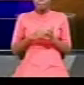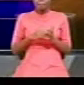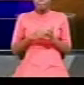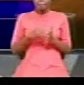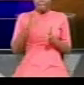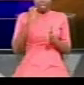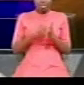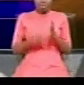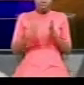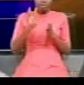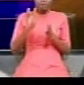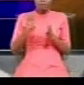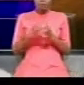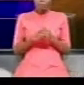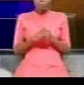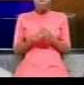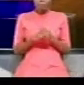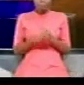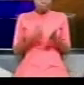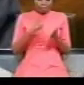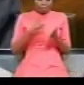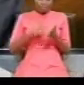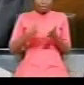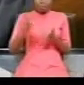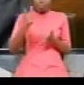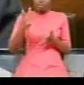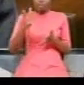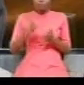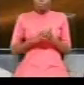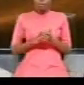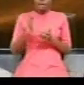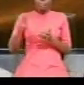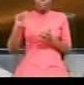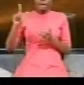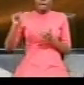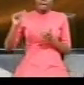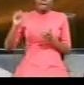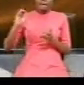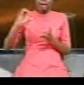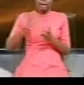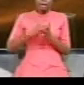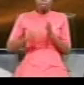Malachi chapter 4, in verse 2. Malachi chapter 4,